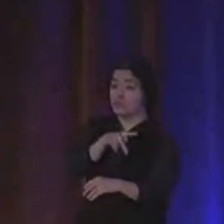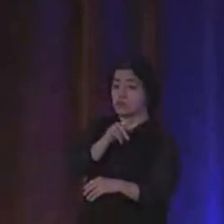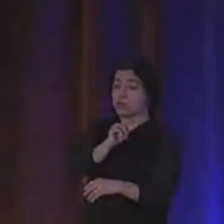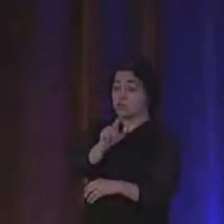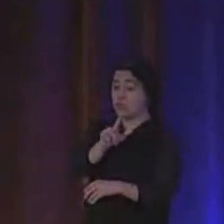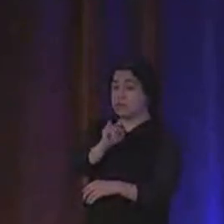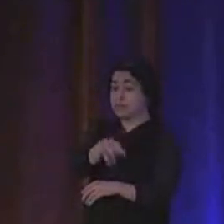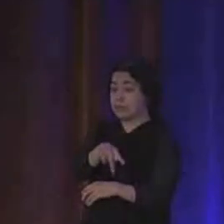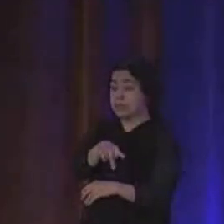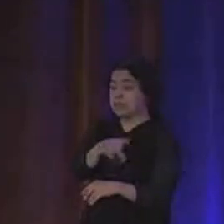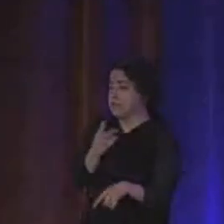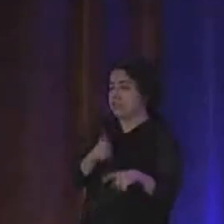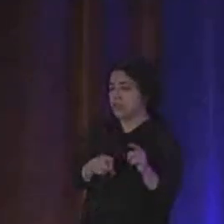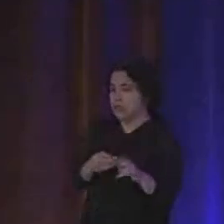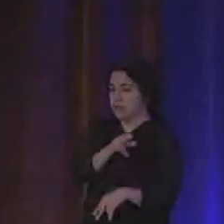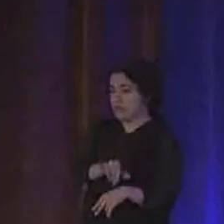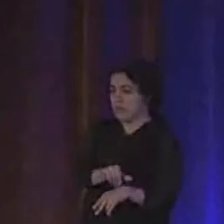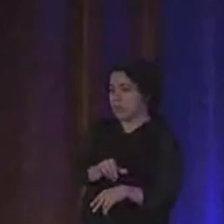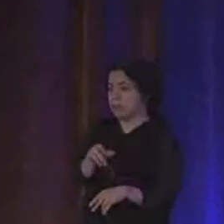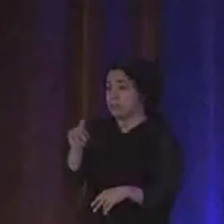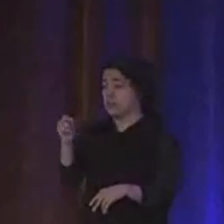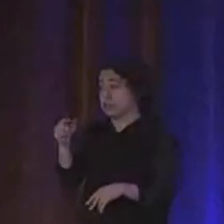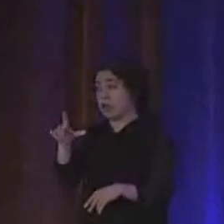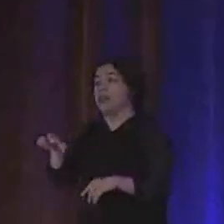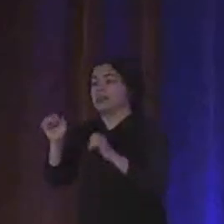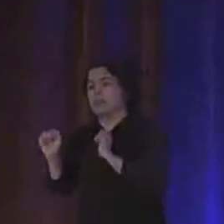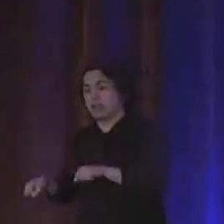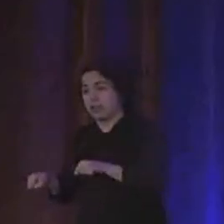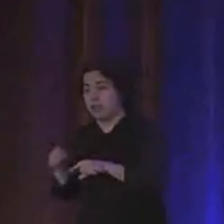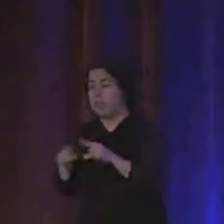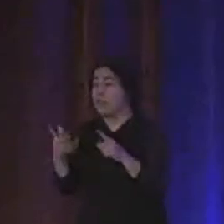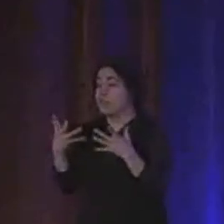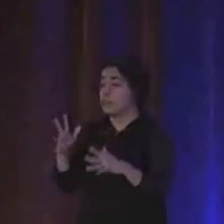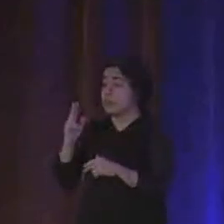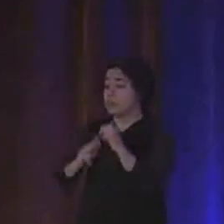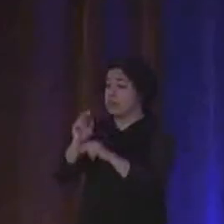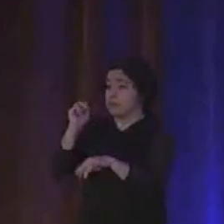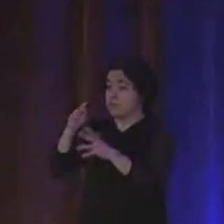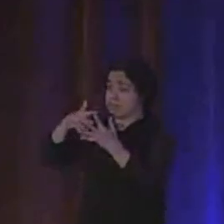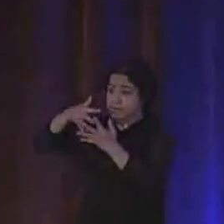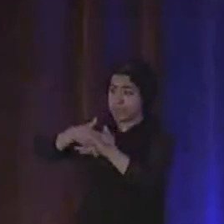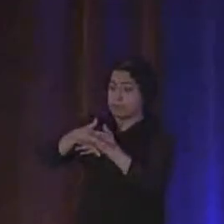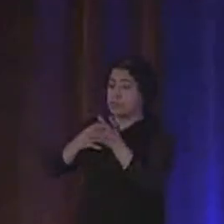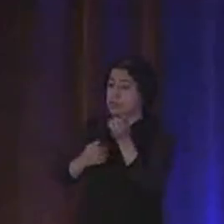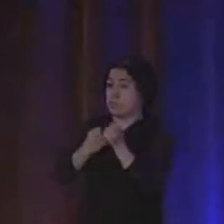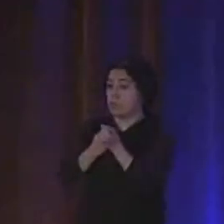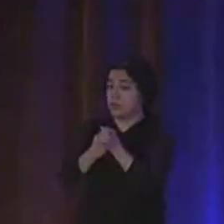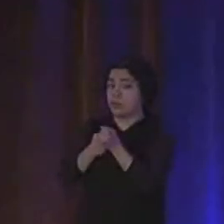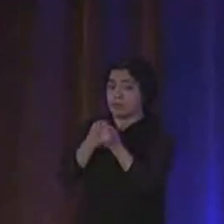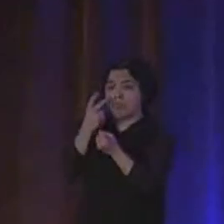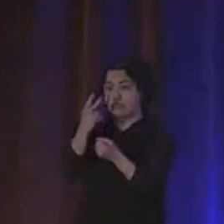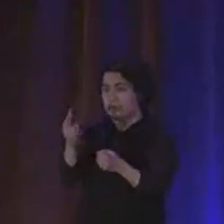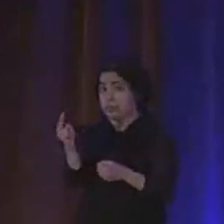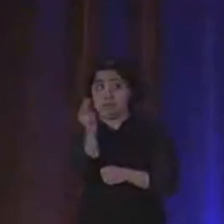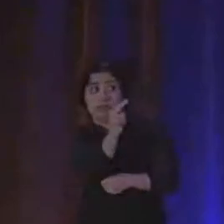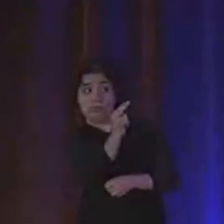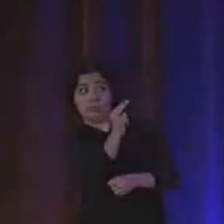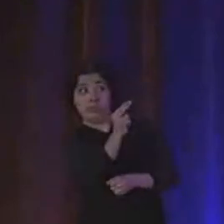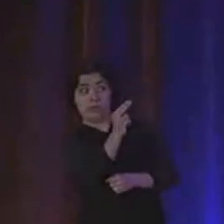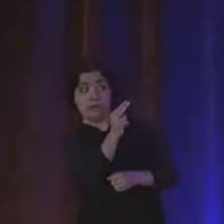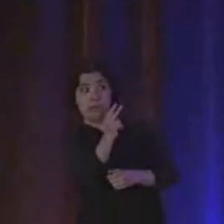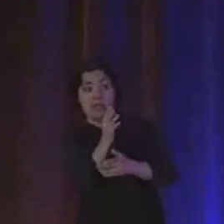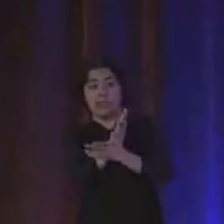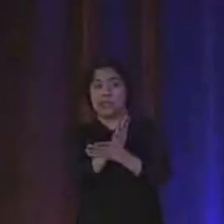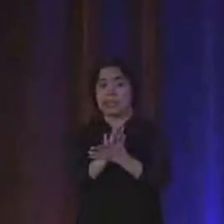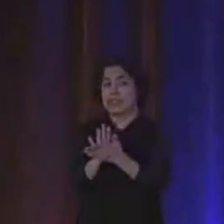But technically, since we've already built in all this support, and I see you see all that nice little